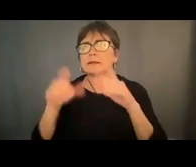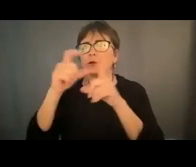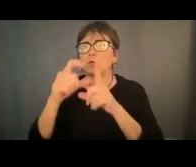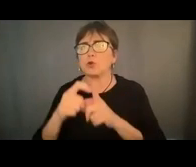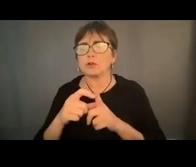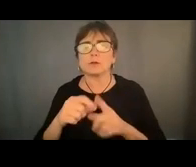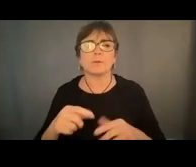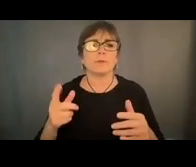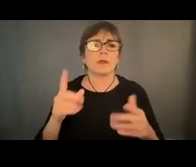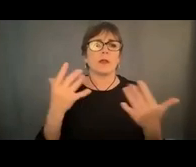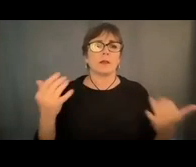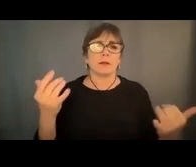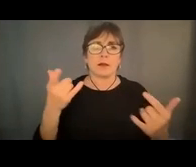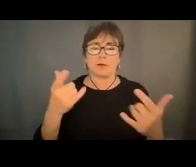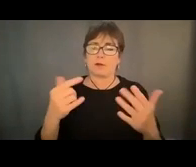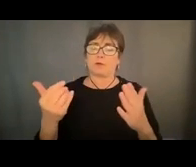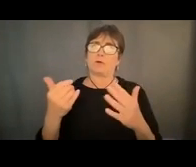new about us page.